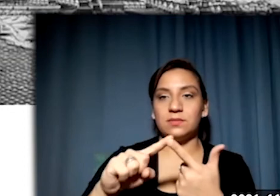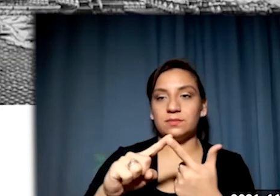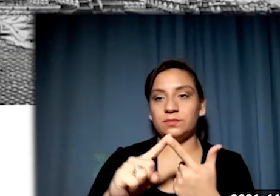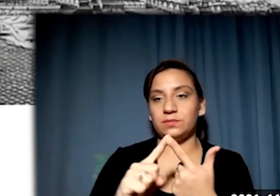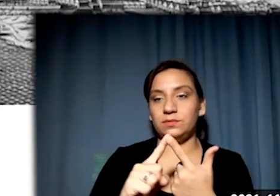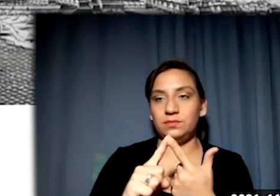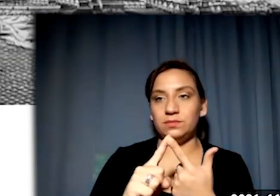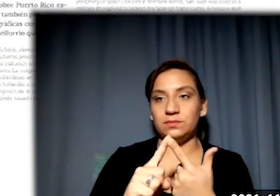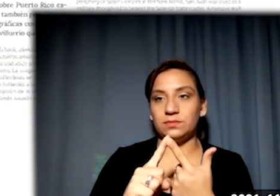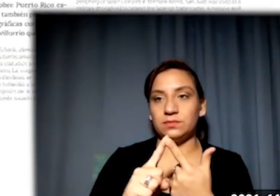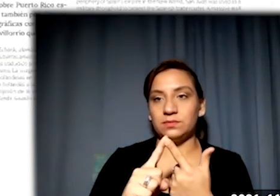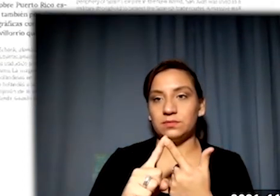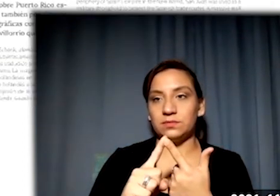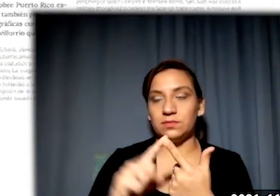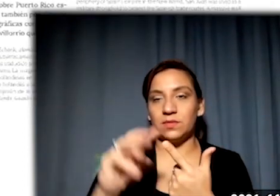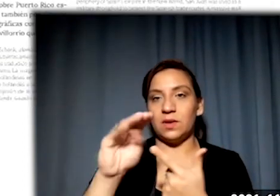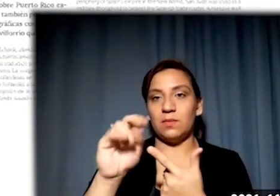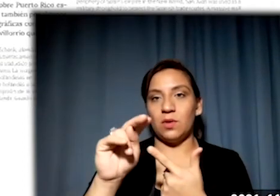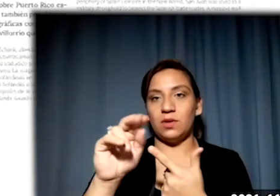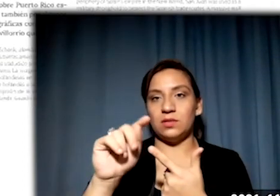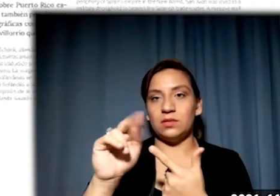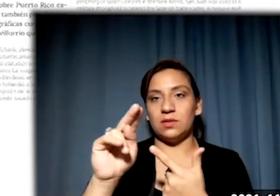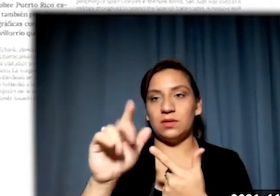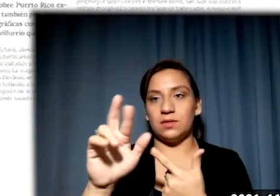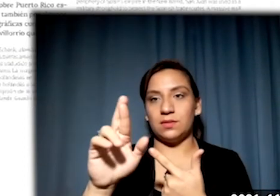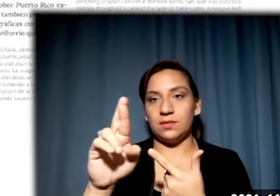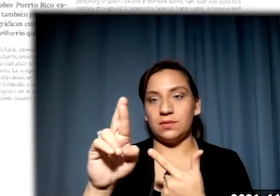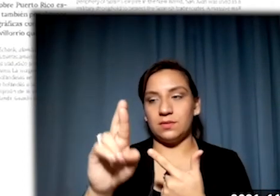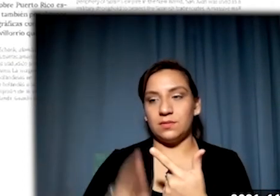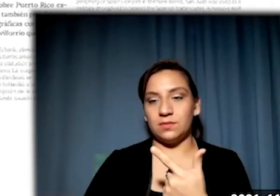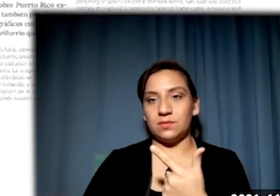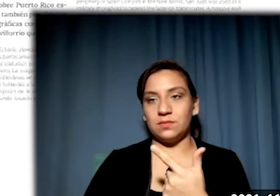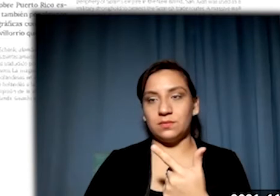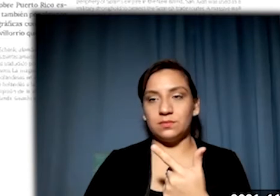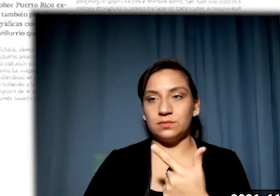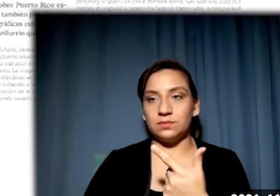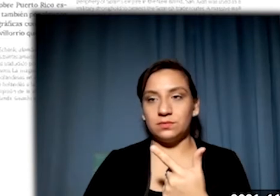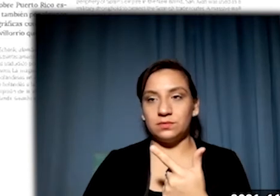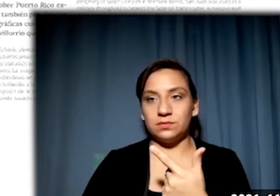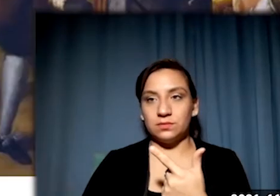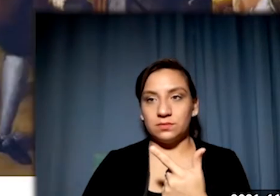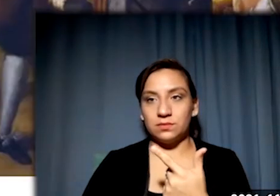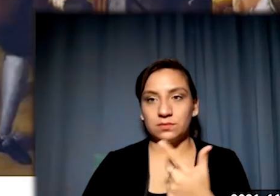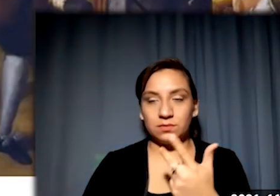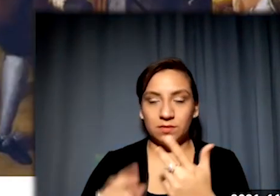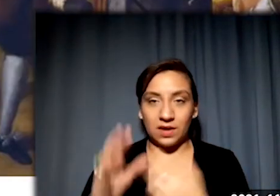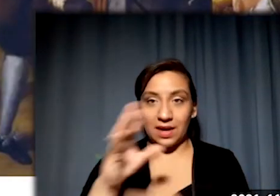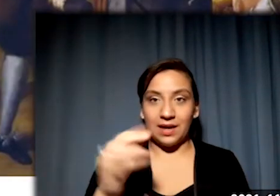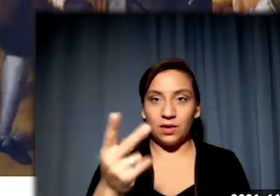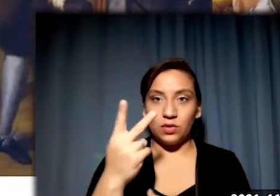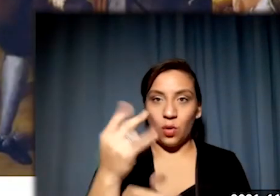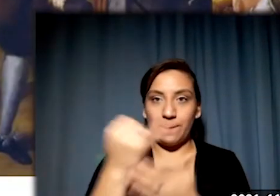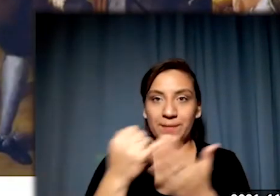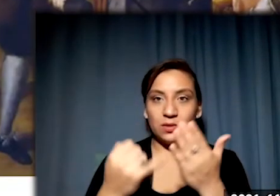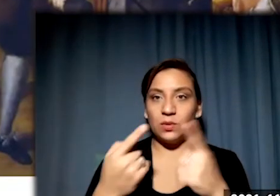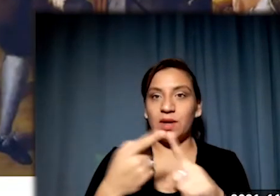Montanus, and two paintings of Spanish artists, Eugenio Cajés